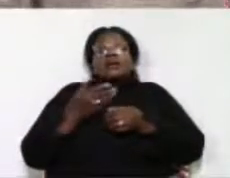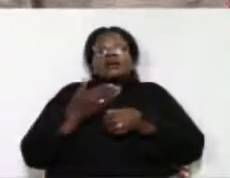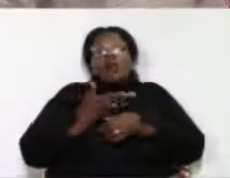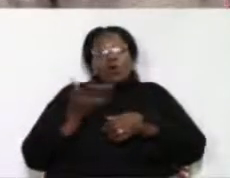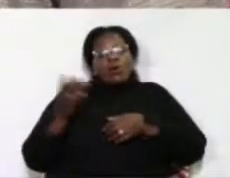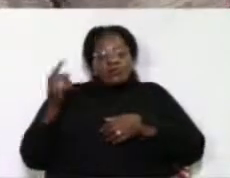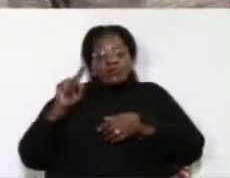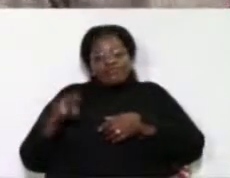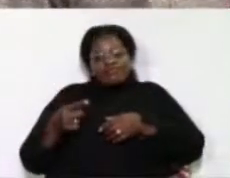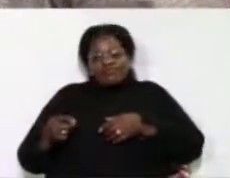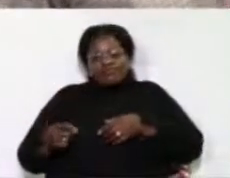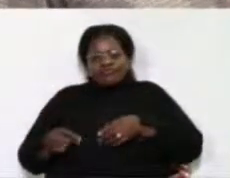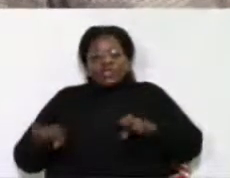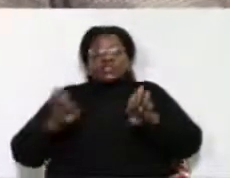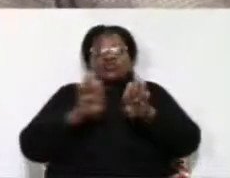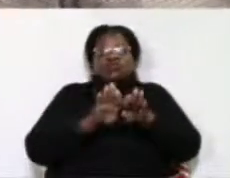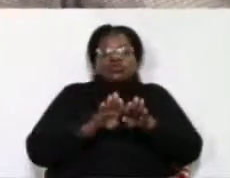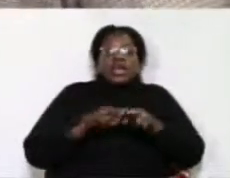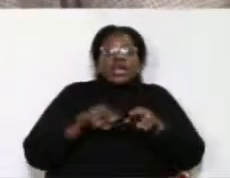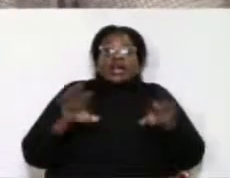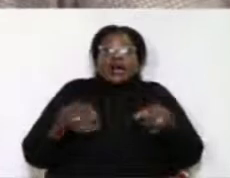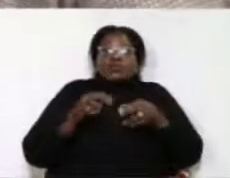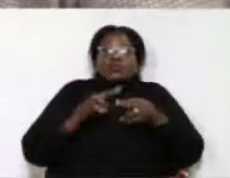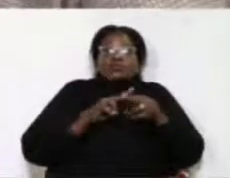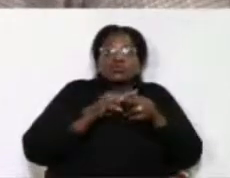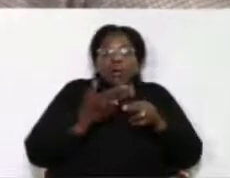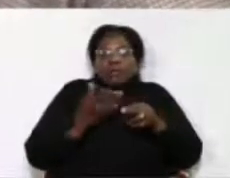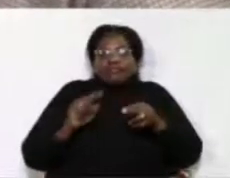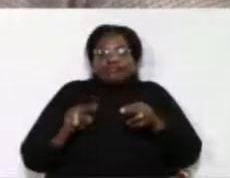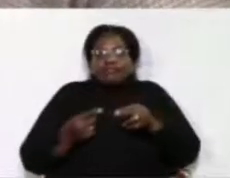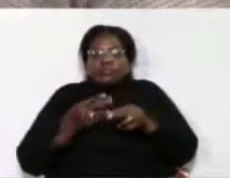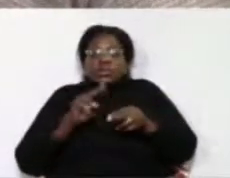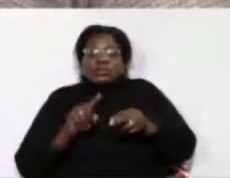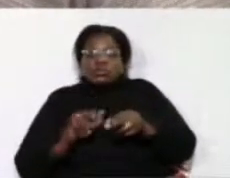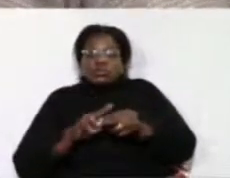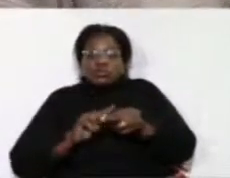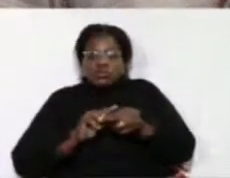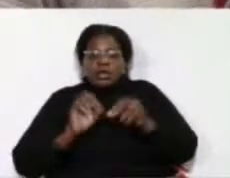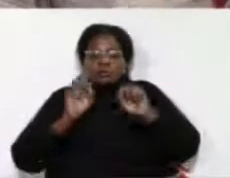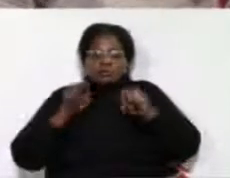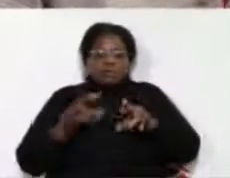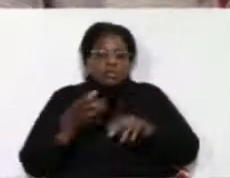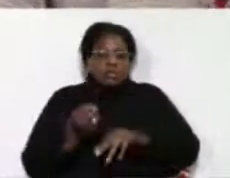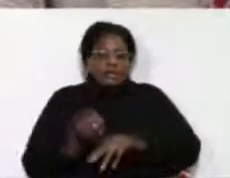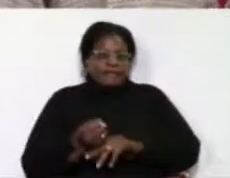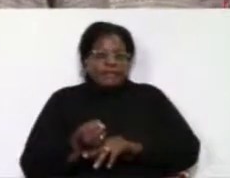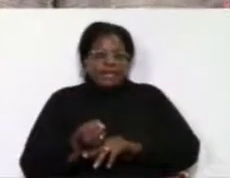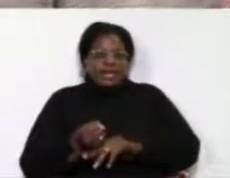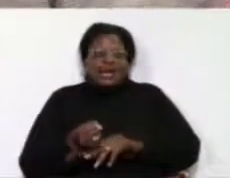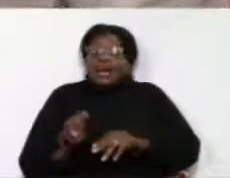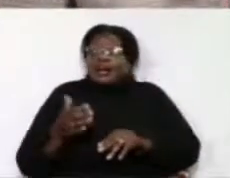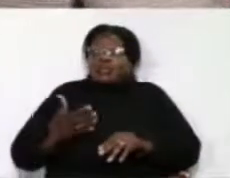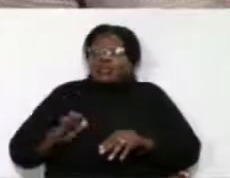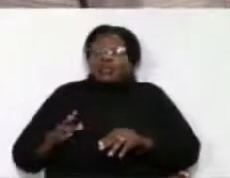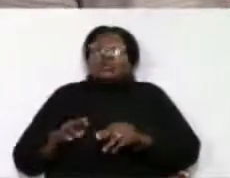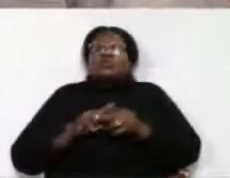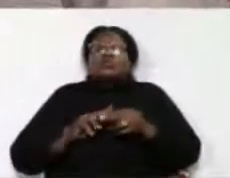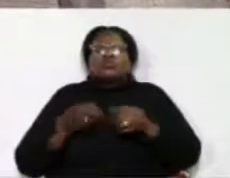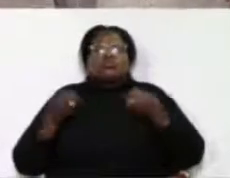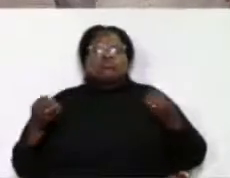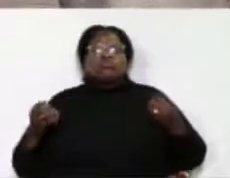all of the time. Which is important, otherwise you don't know how much you're spending in that. And then, I don't want to spend time on the saw. The saw is a